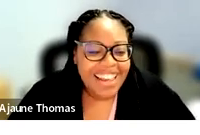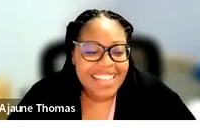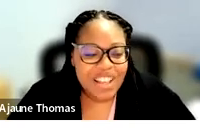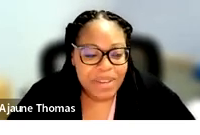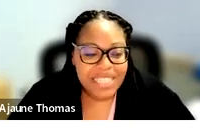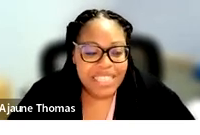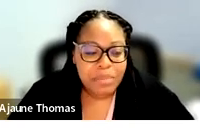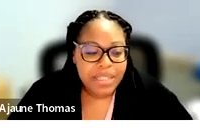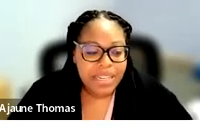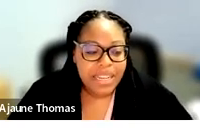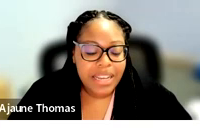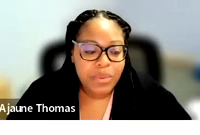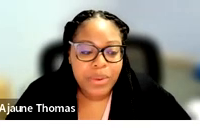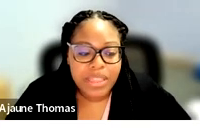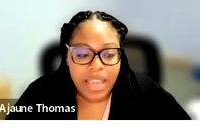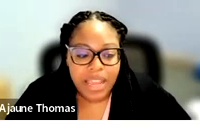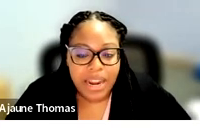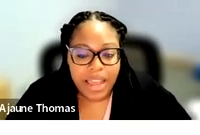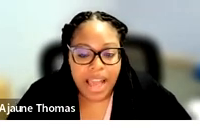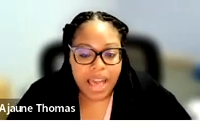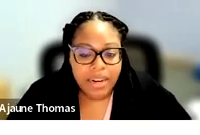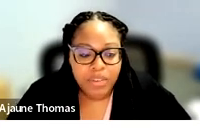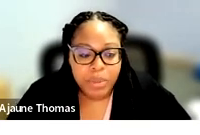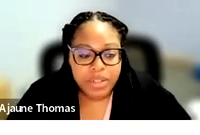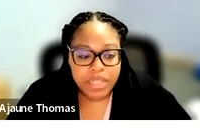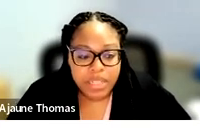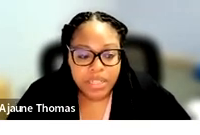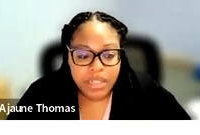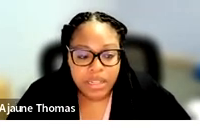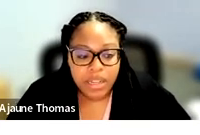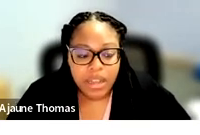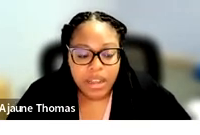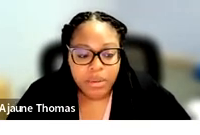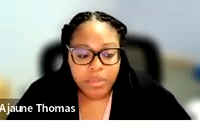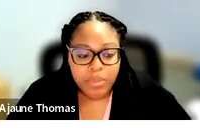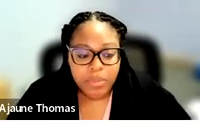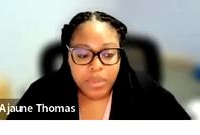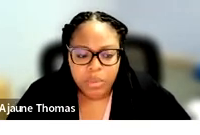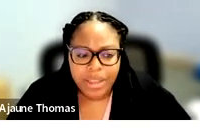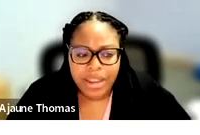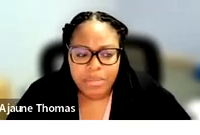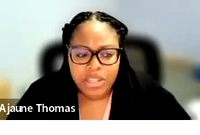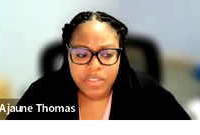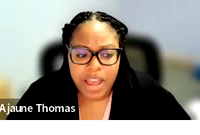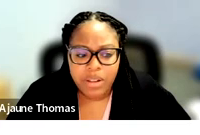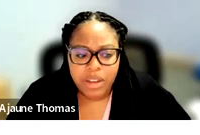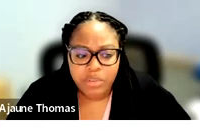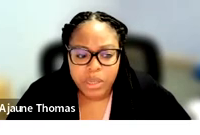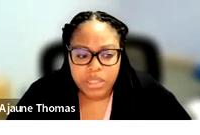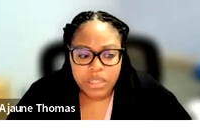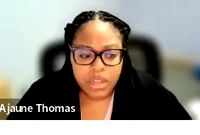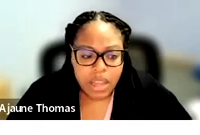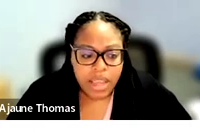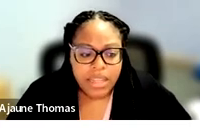it has accessibility with an icon of a person. Well, like an image of an outline